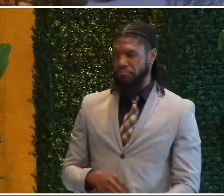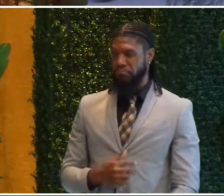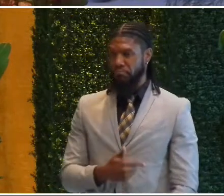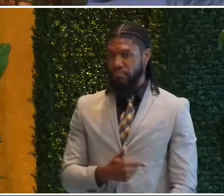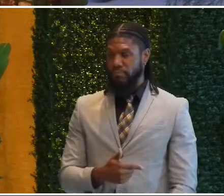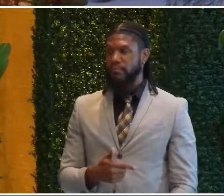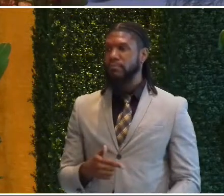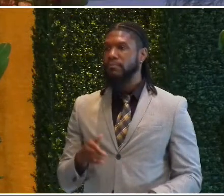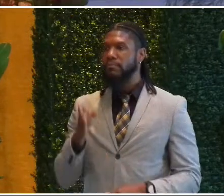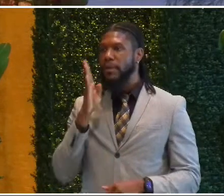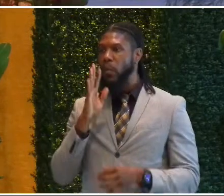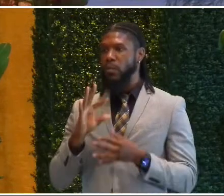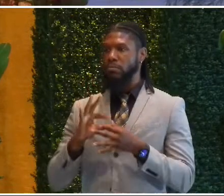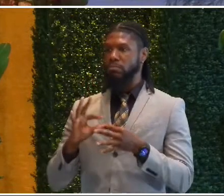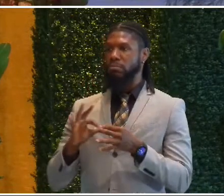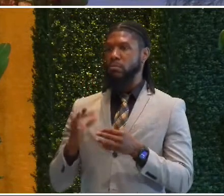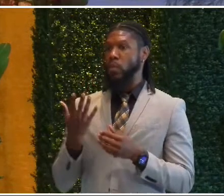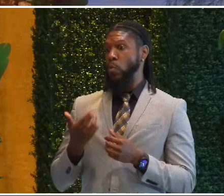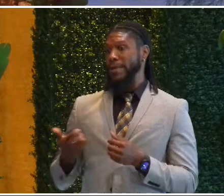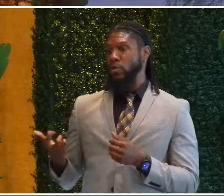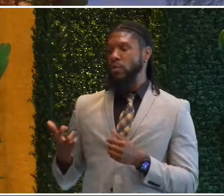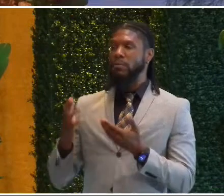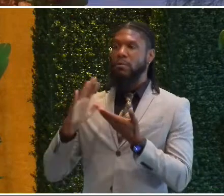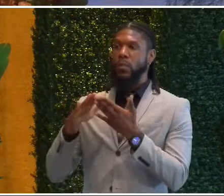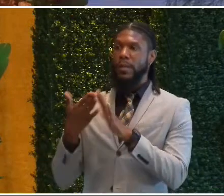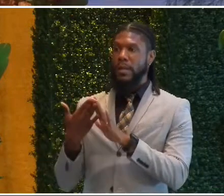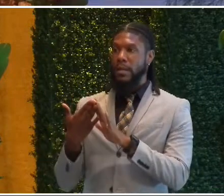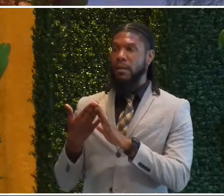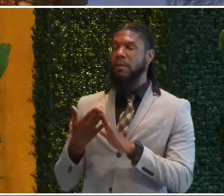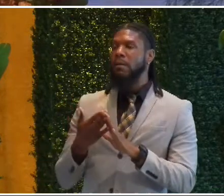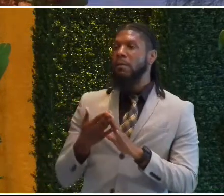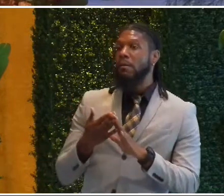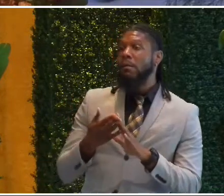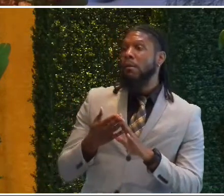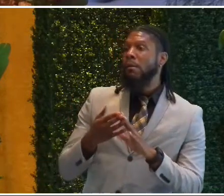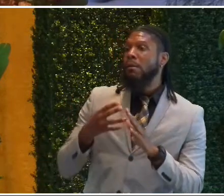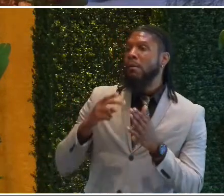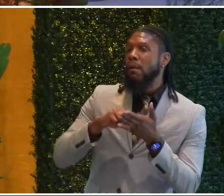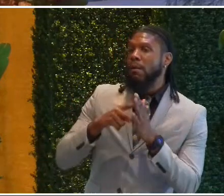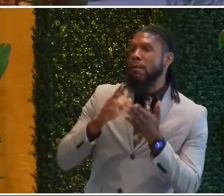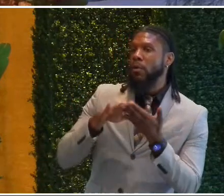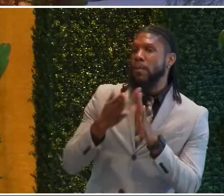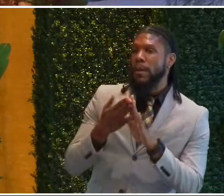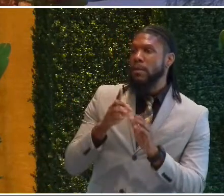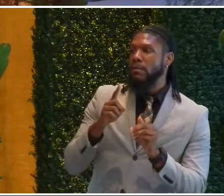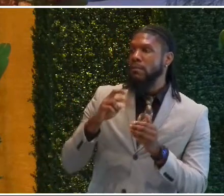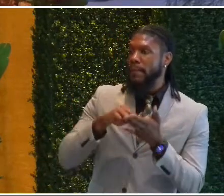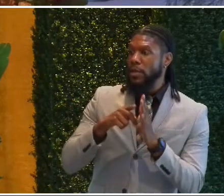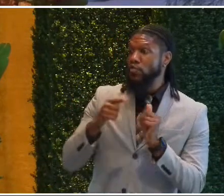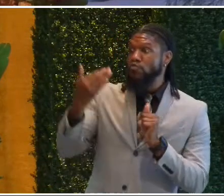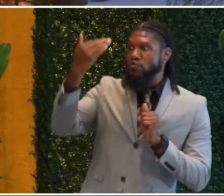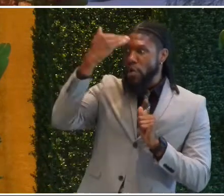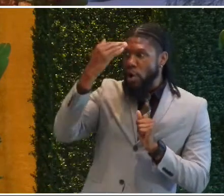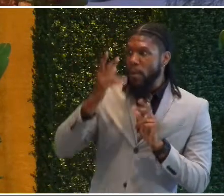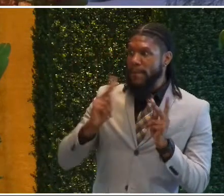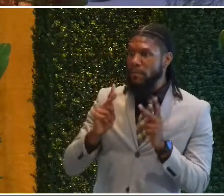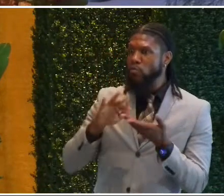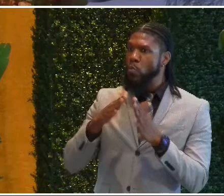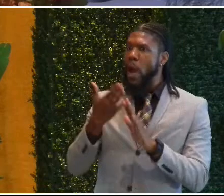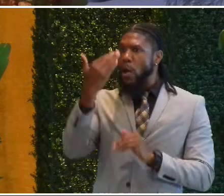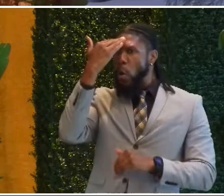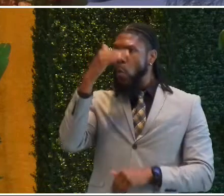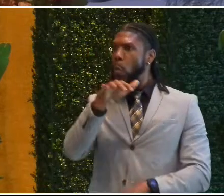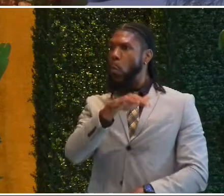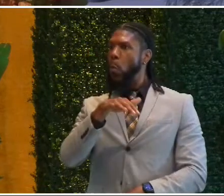I'm gonna say community, and I don't mean community in the sense that you just know people. I mean actively listening